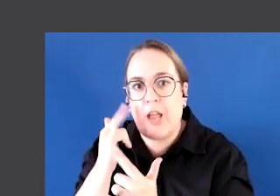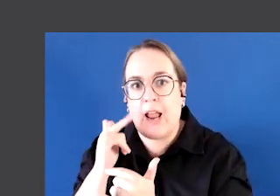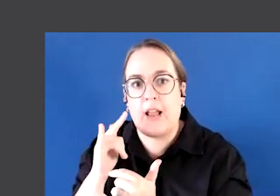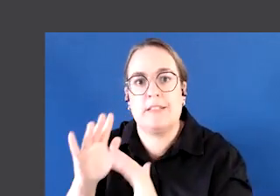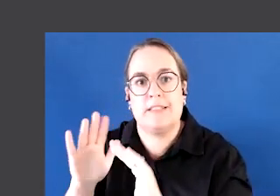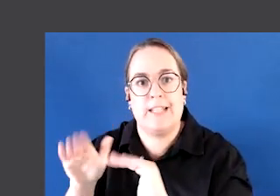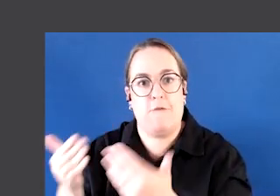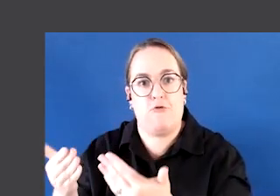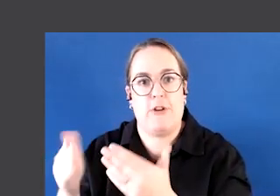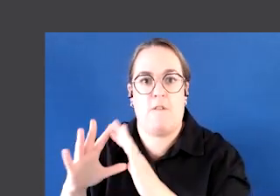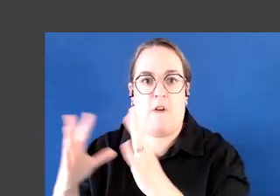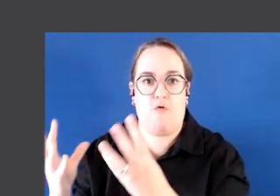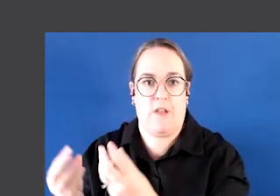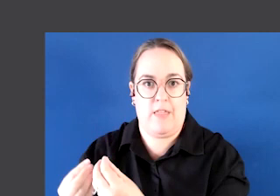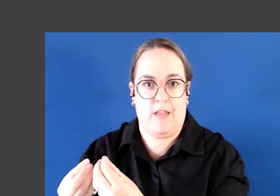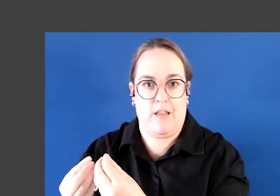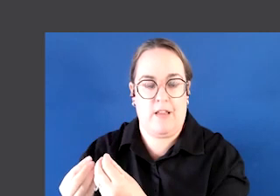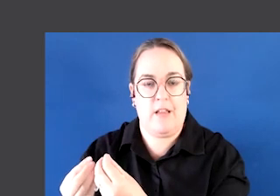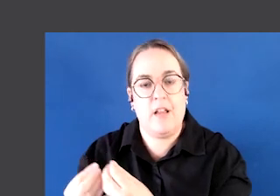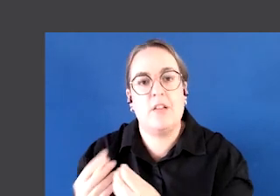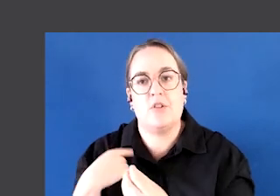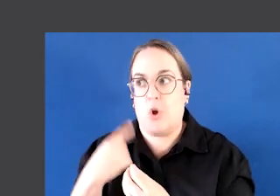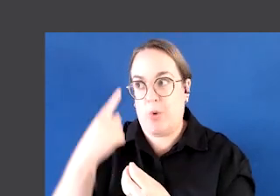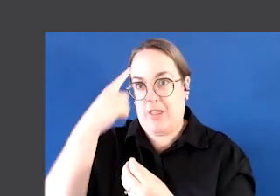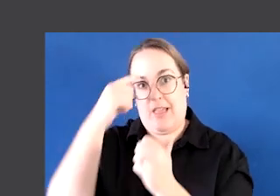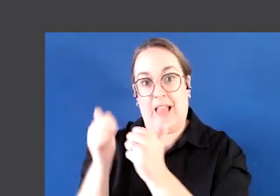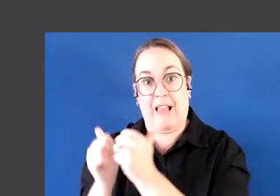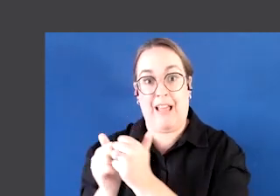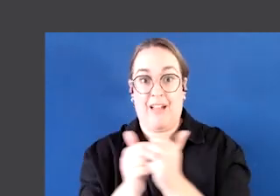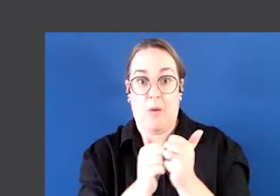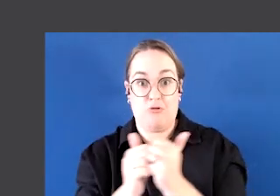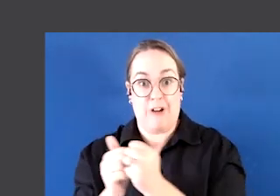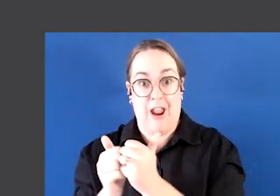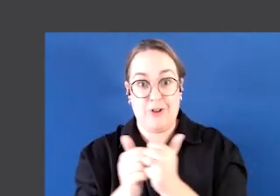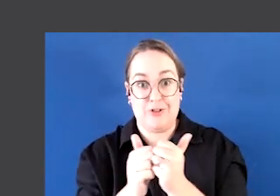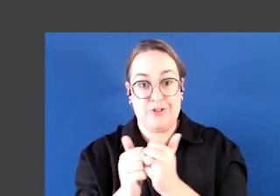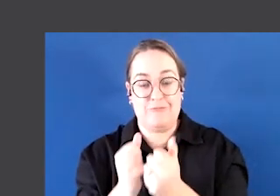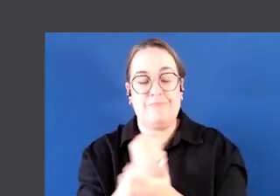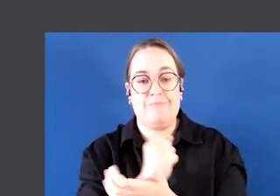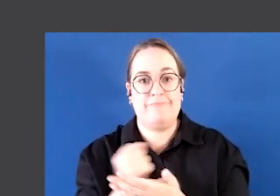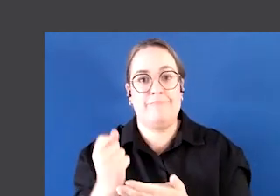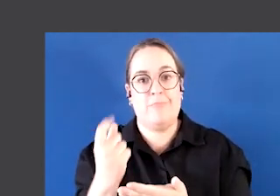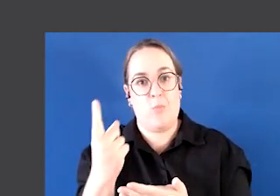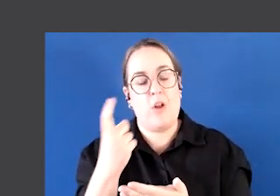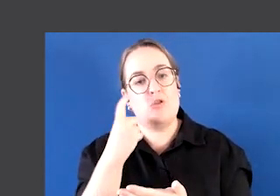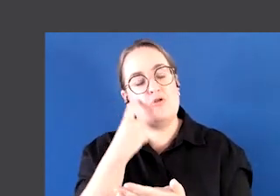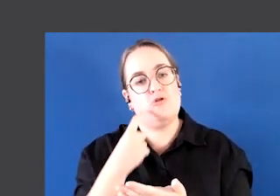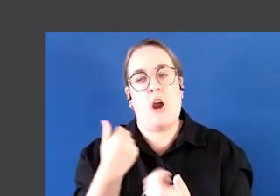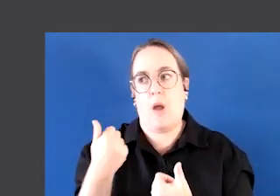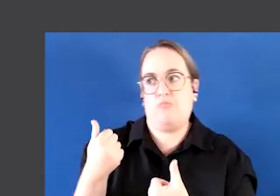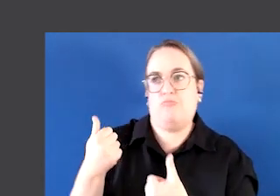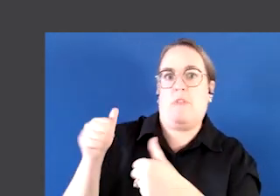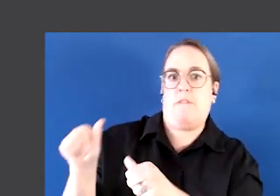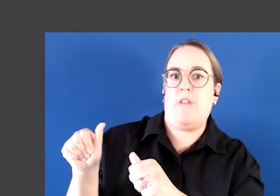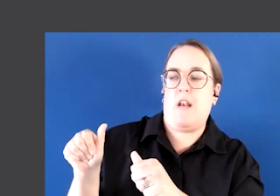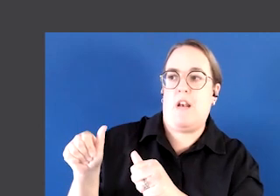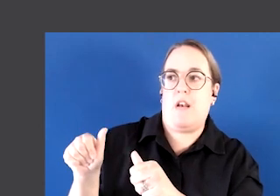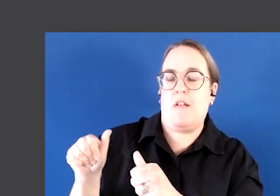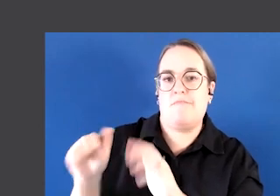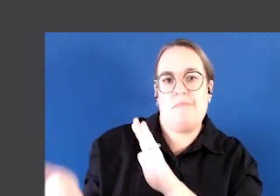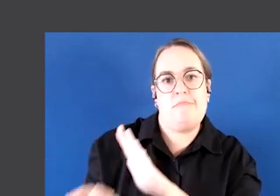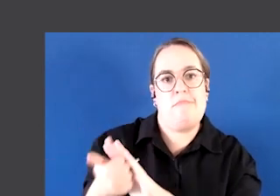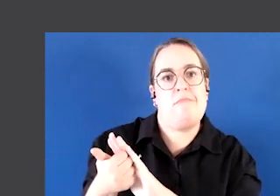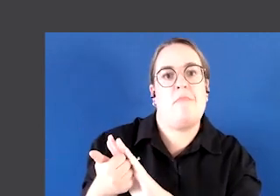focus on managing all aspects of delivery. So we see the benefit of embedding collaborative behaviours to implement our fraud and